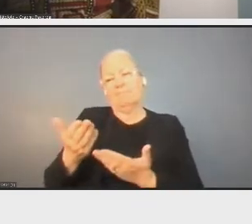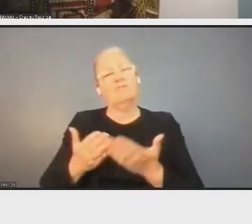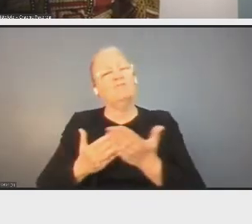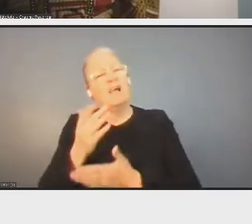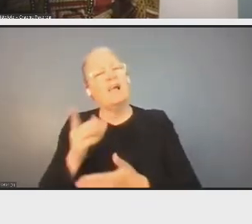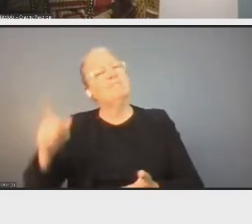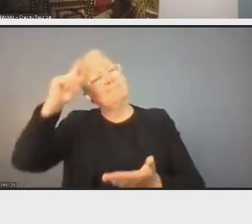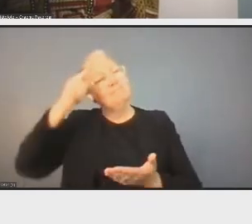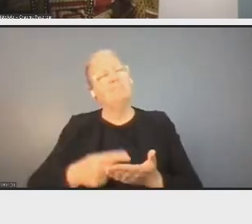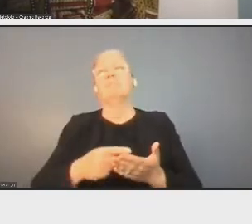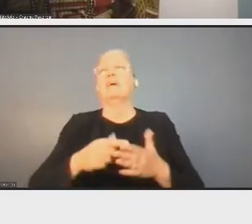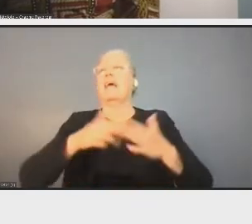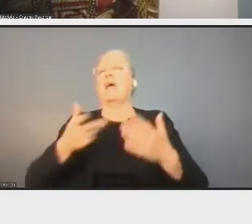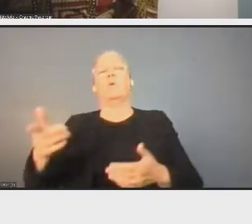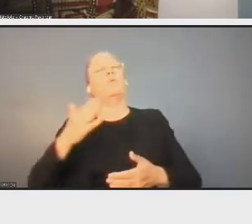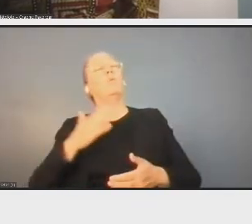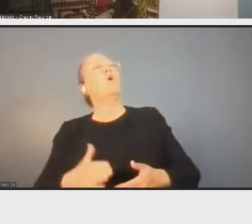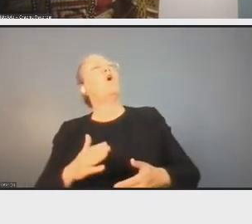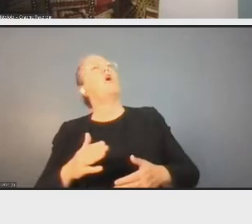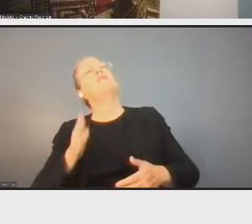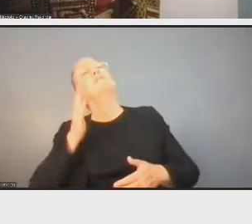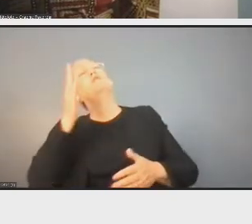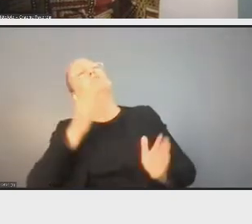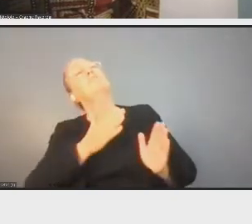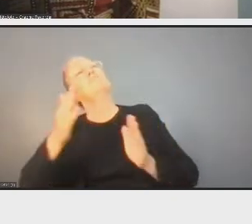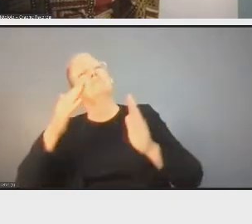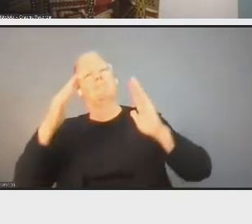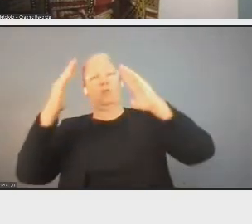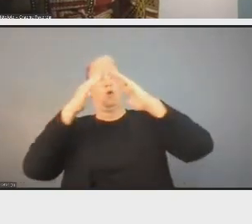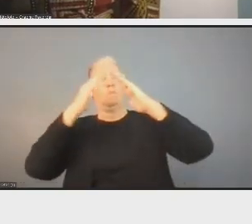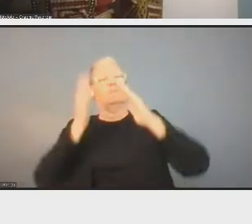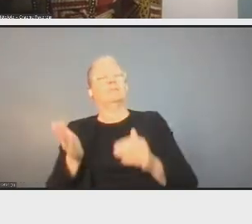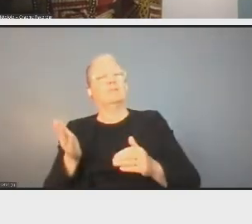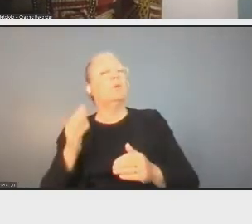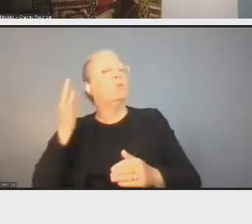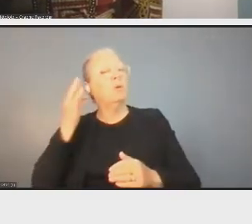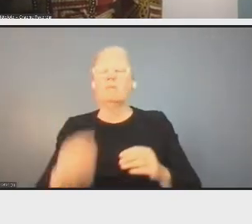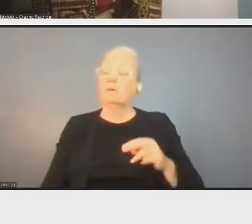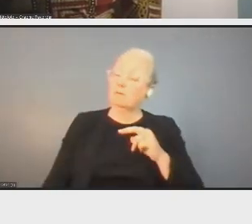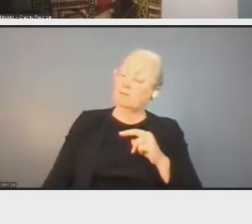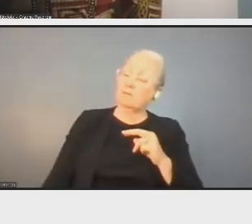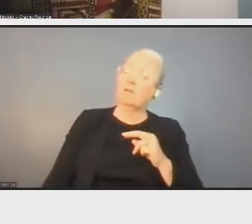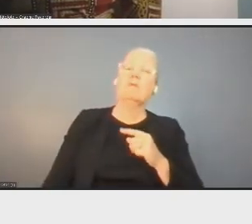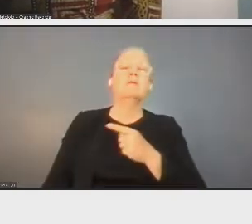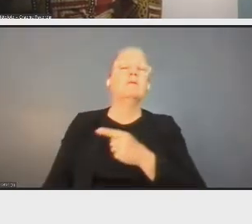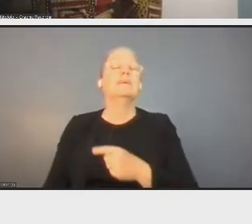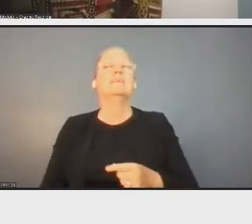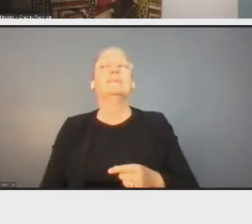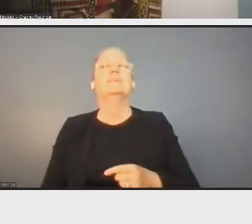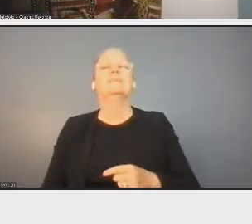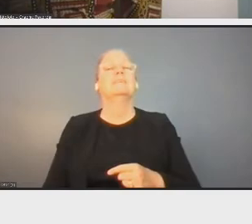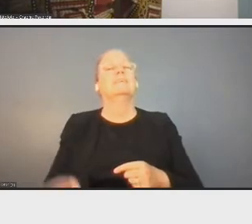they really want to plan things out, especially if it's in a household, right? Women are usually seen as making a different kind of